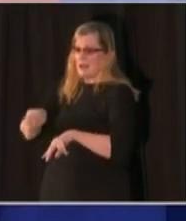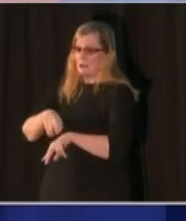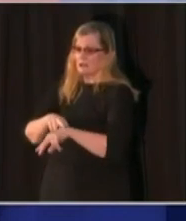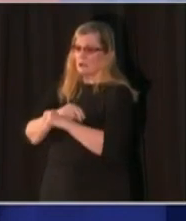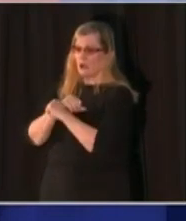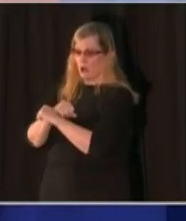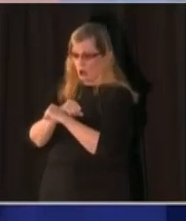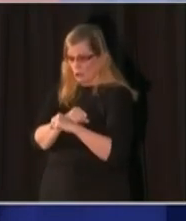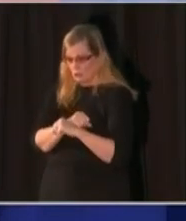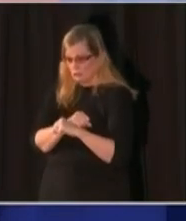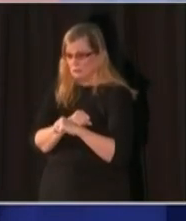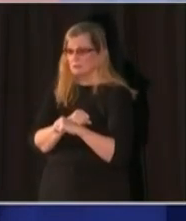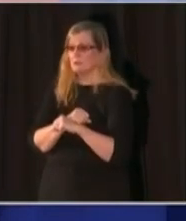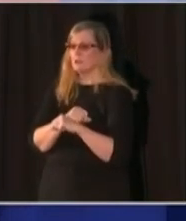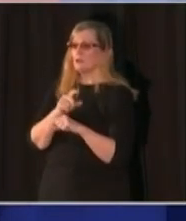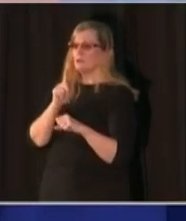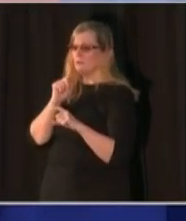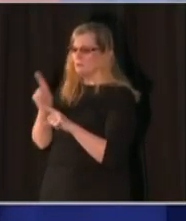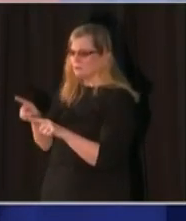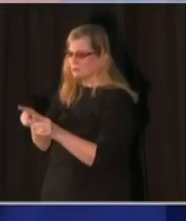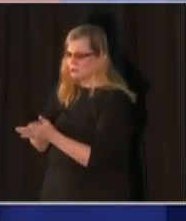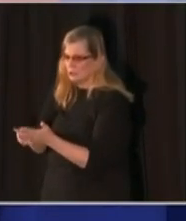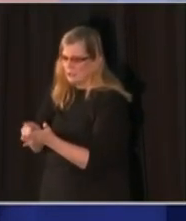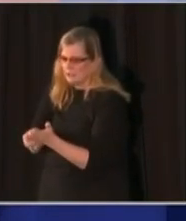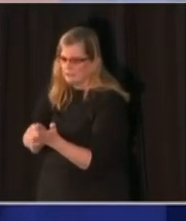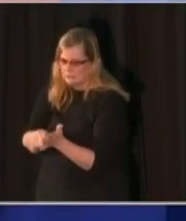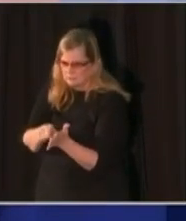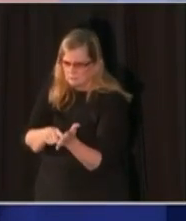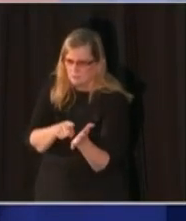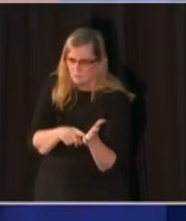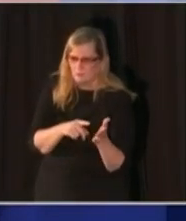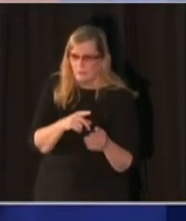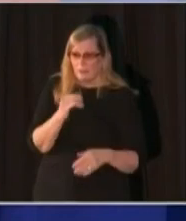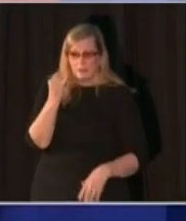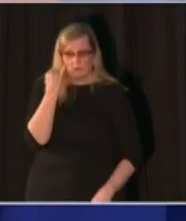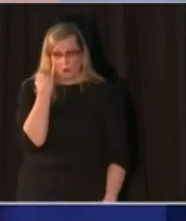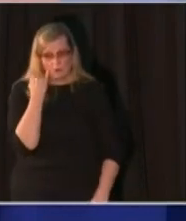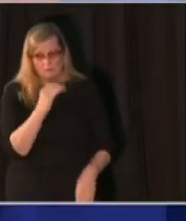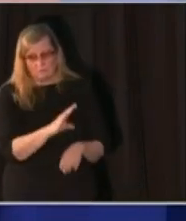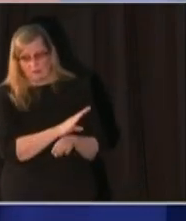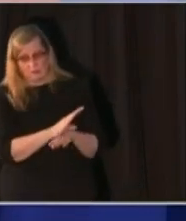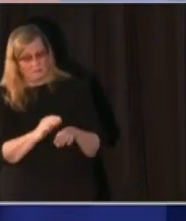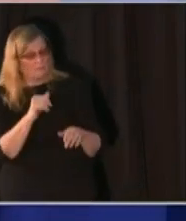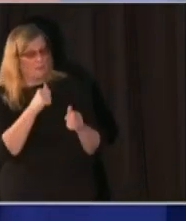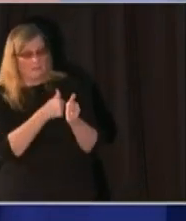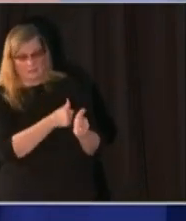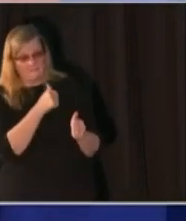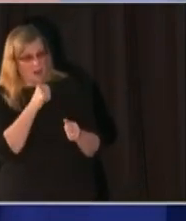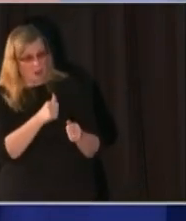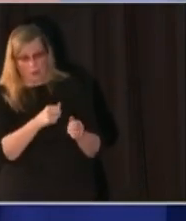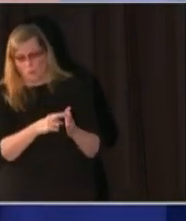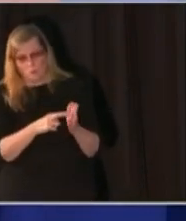sellers. And what happens if a business is not compliant? They'll be shut down. And will they be